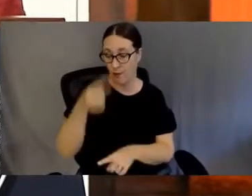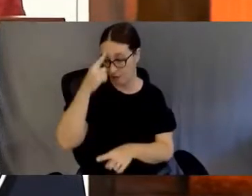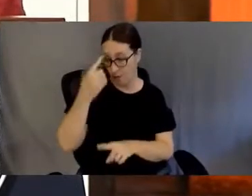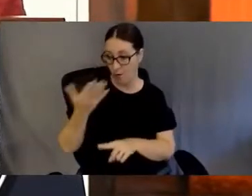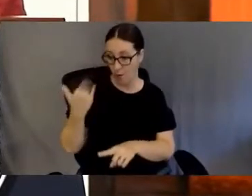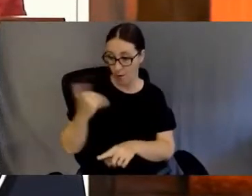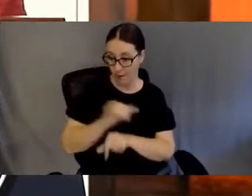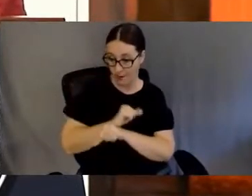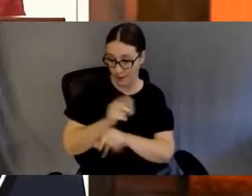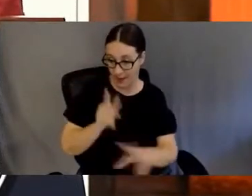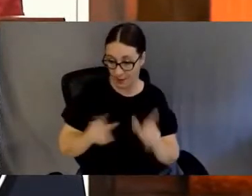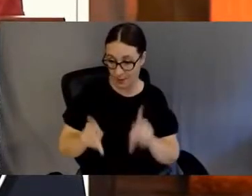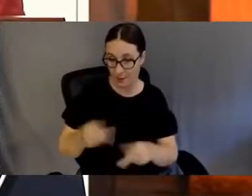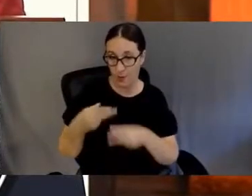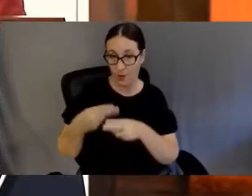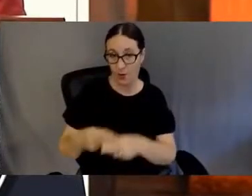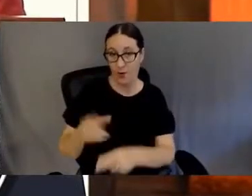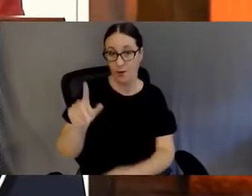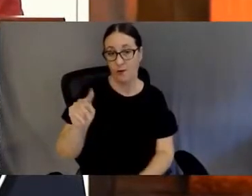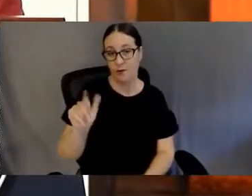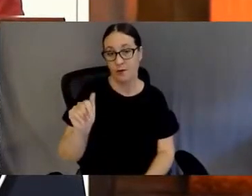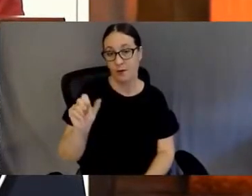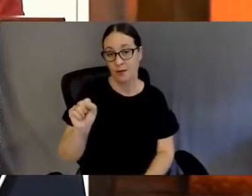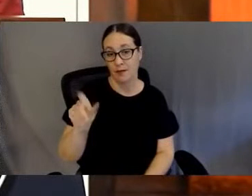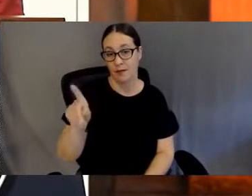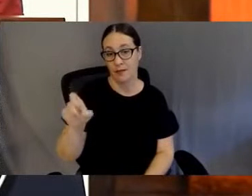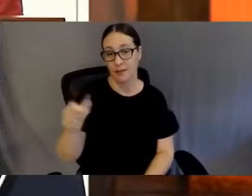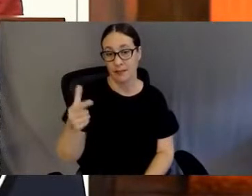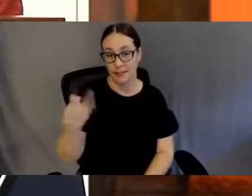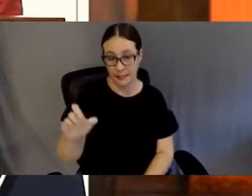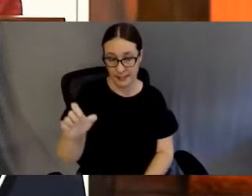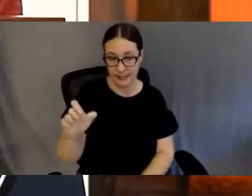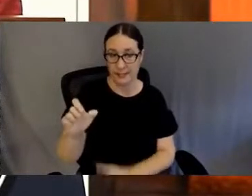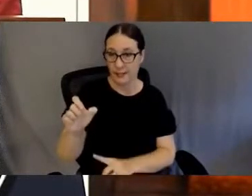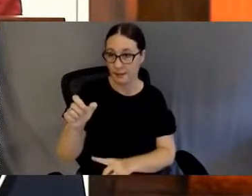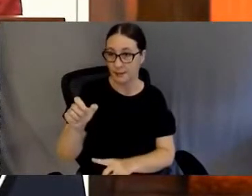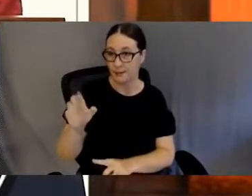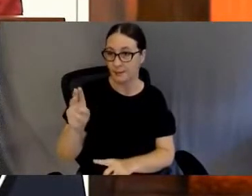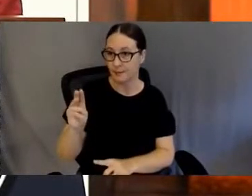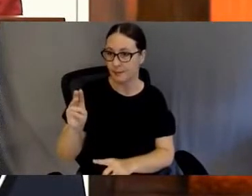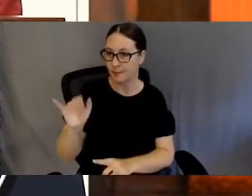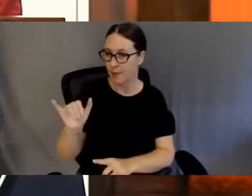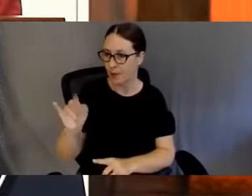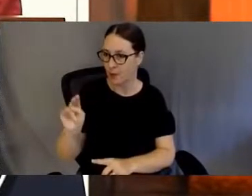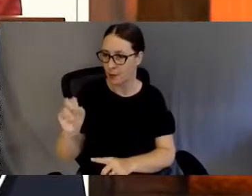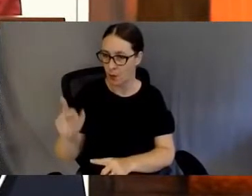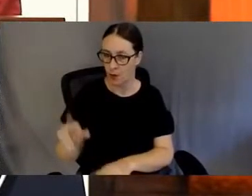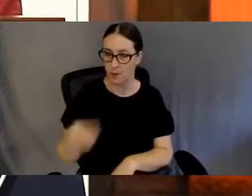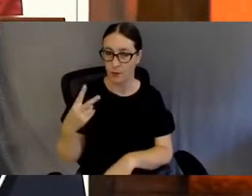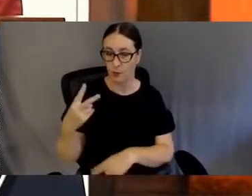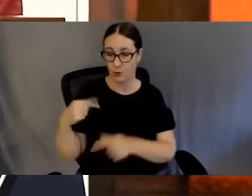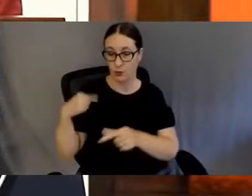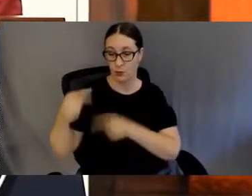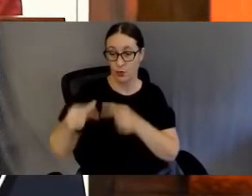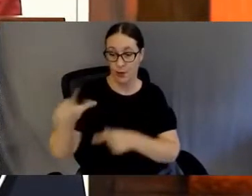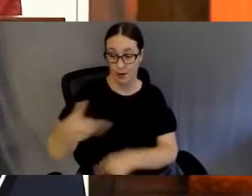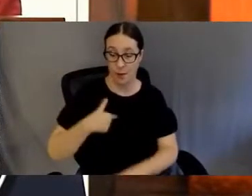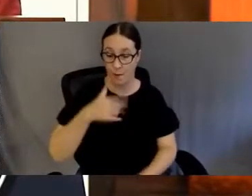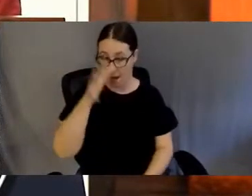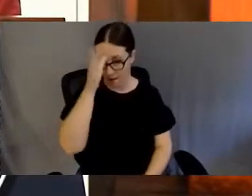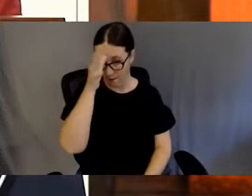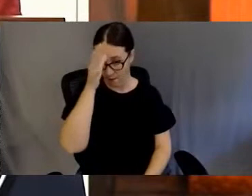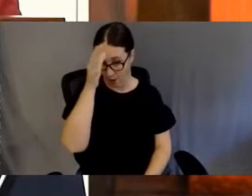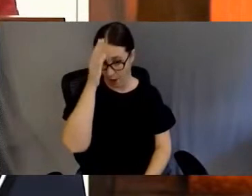that was known as the Tuskegee of the North. 2 generations later, my father, Emmett Rice, served as a